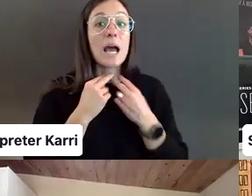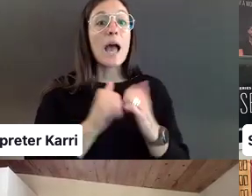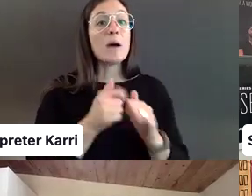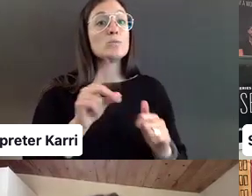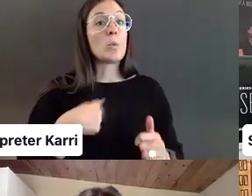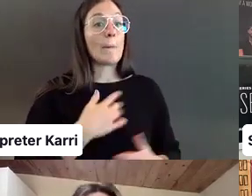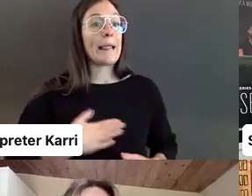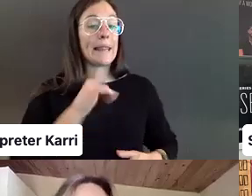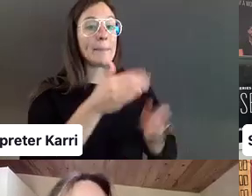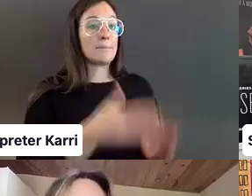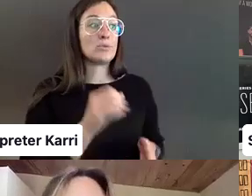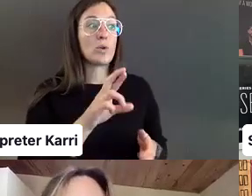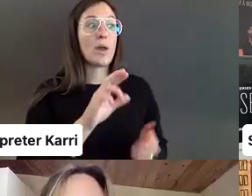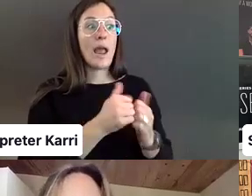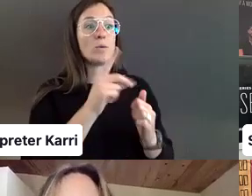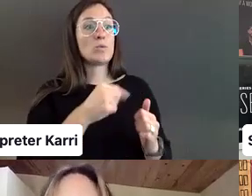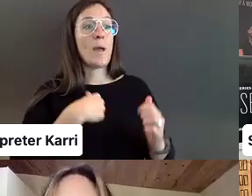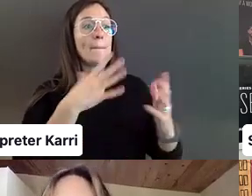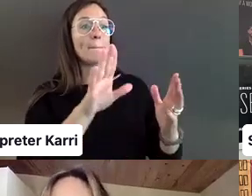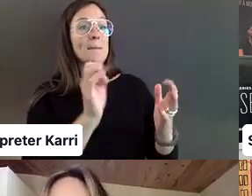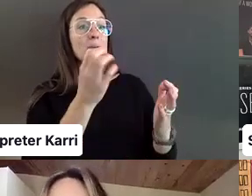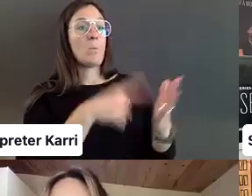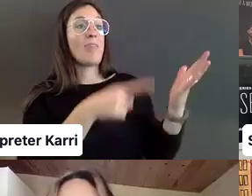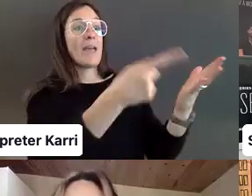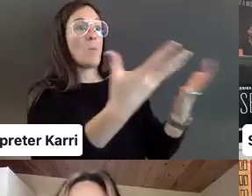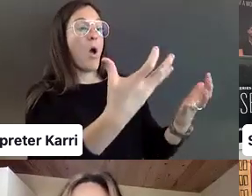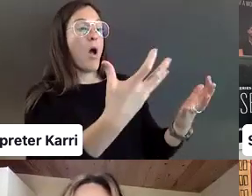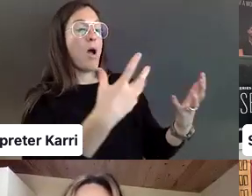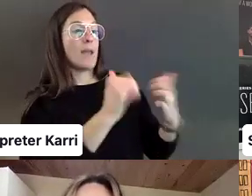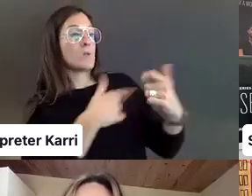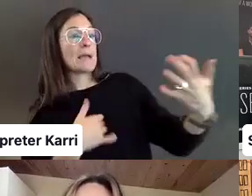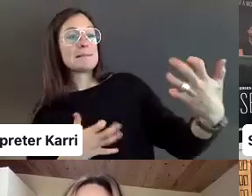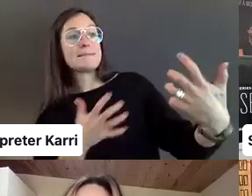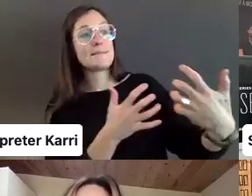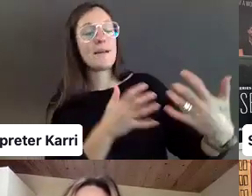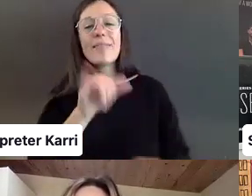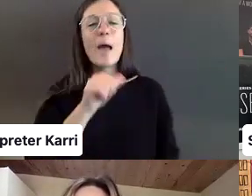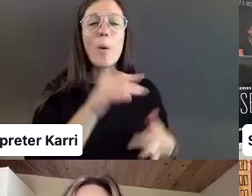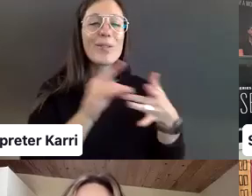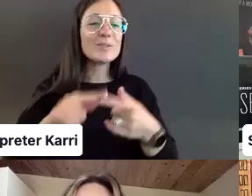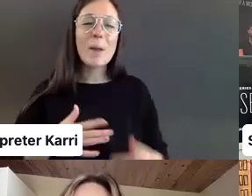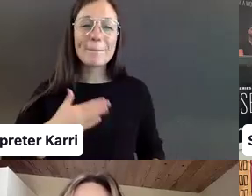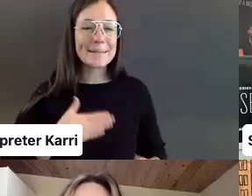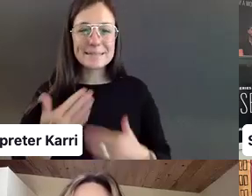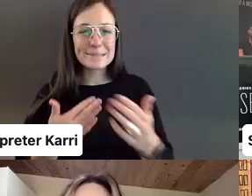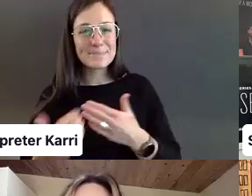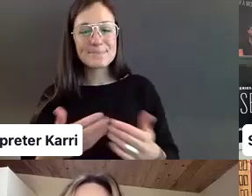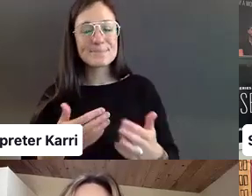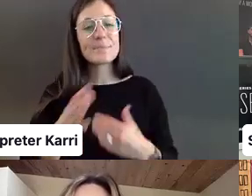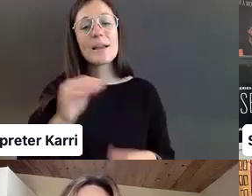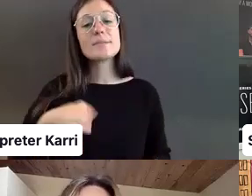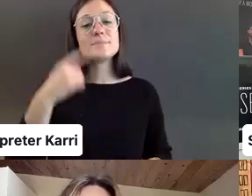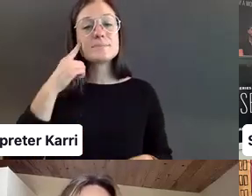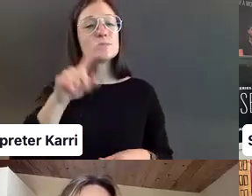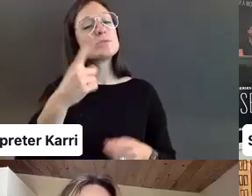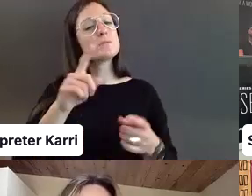person or be the person they want me to be? And that never leads to happiness either way. I think show